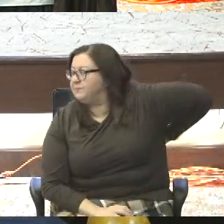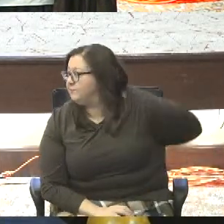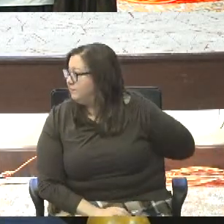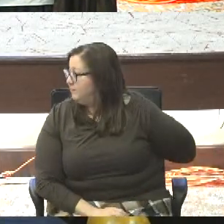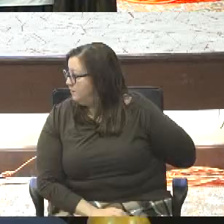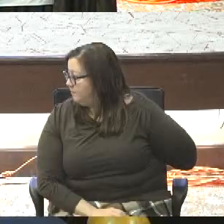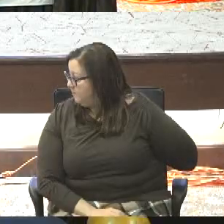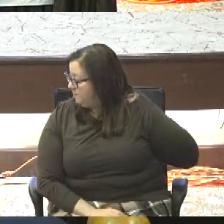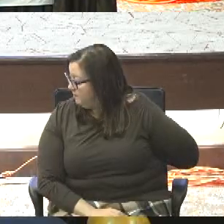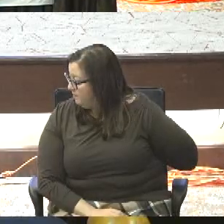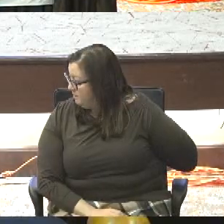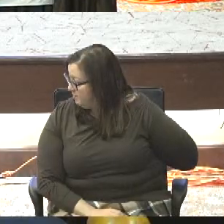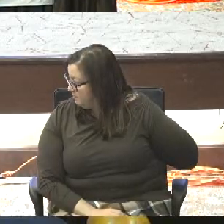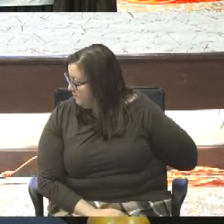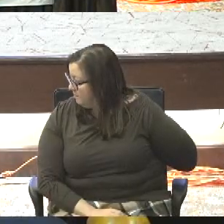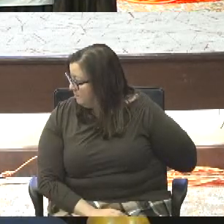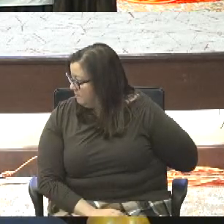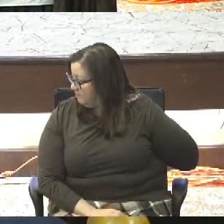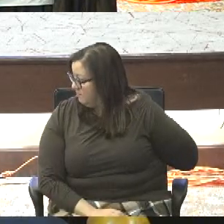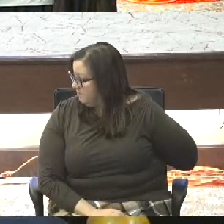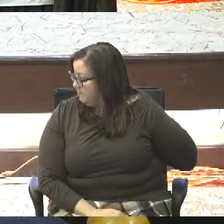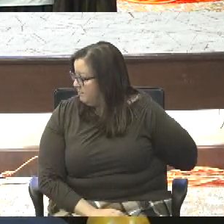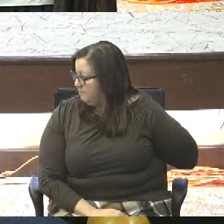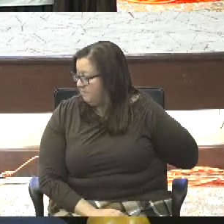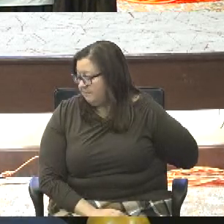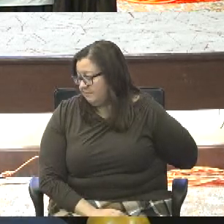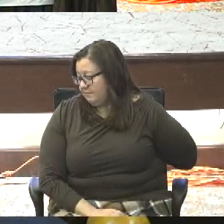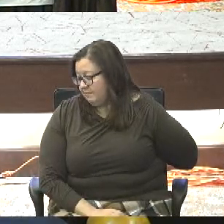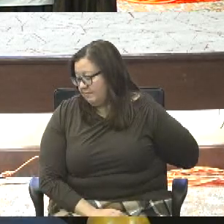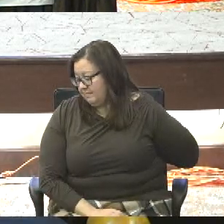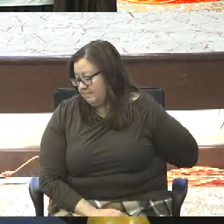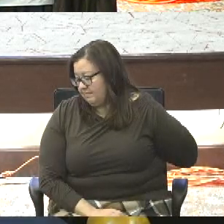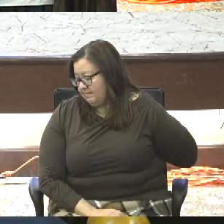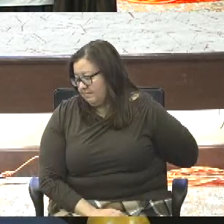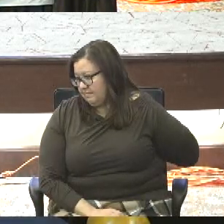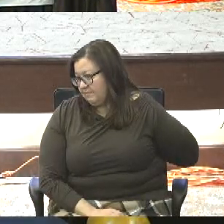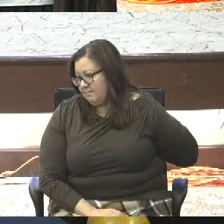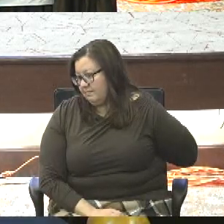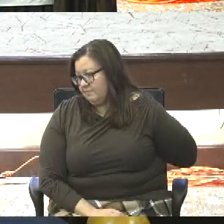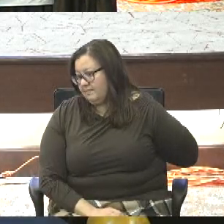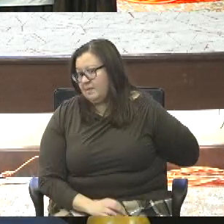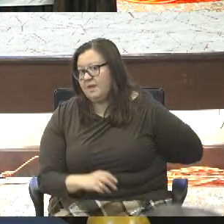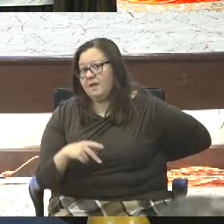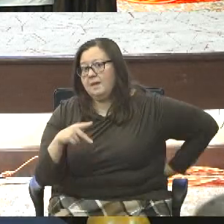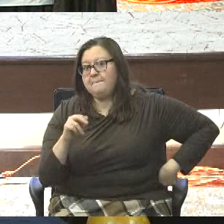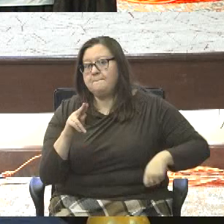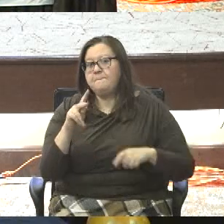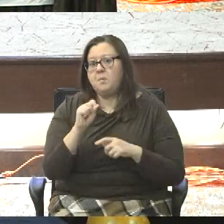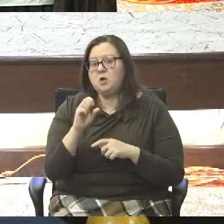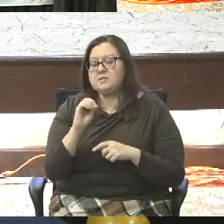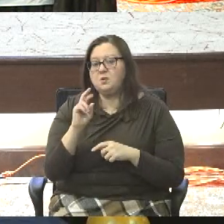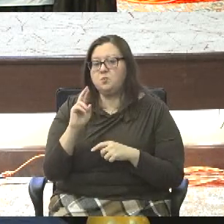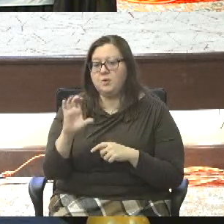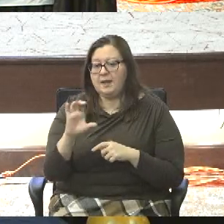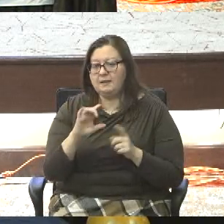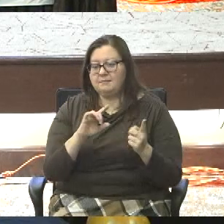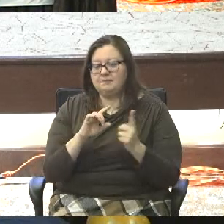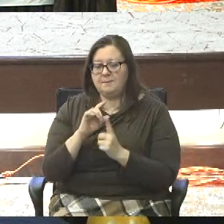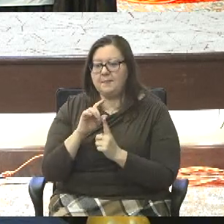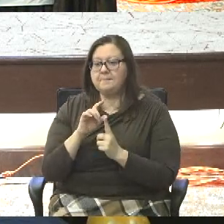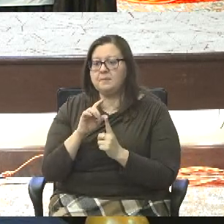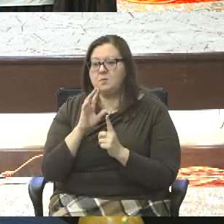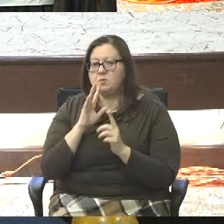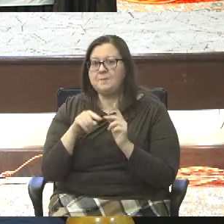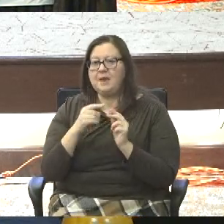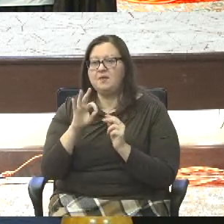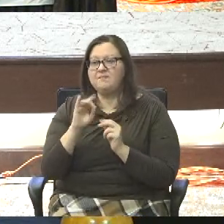good one. All right. Next up, Yes. we got Jonathan Cook, Director of Parks and Recreation, coming up to give an update on Floyd